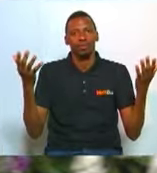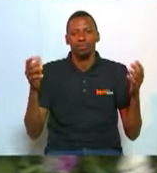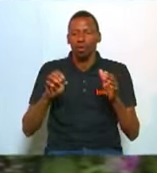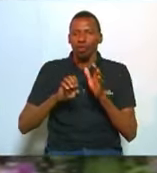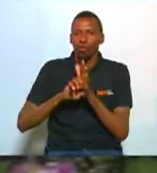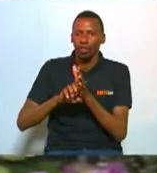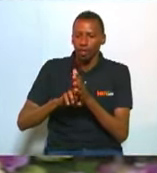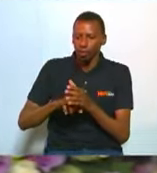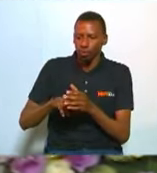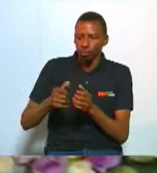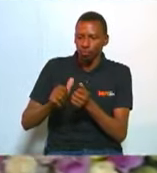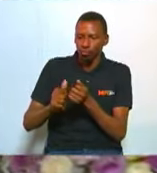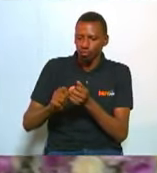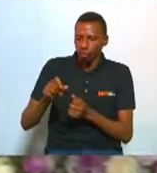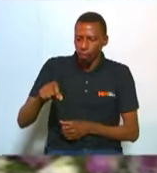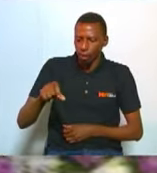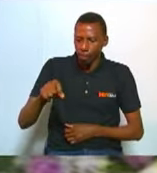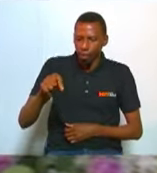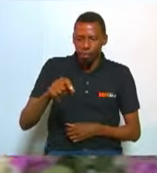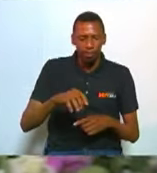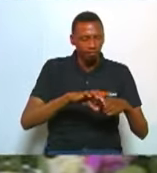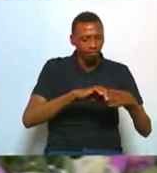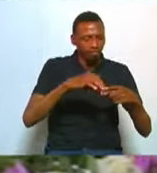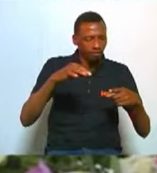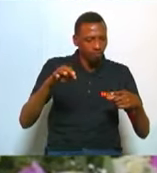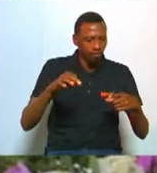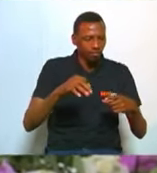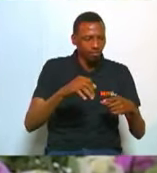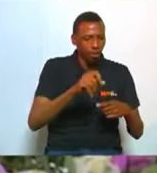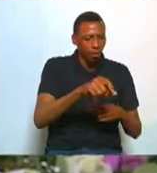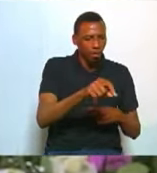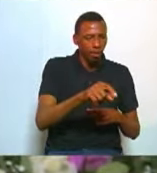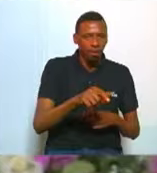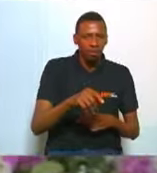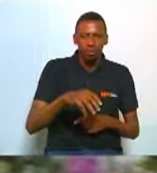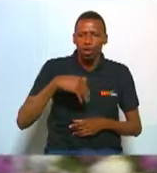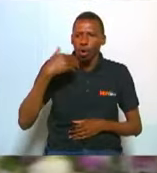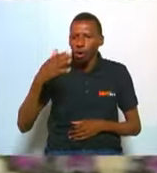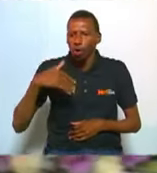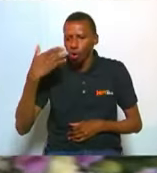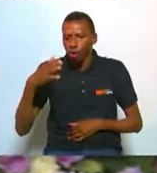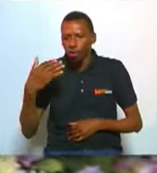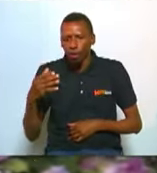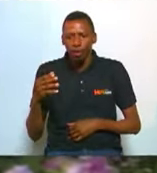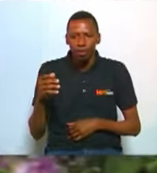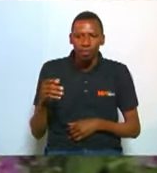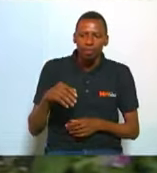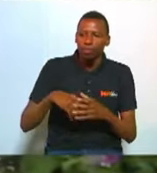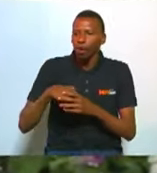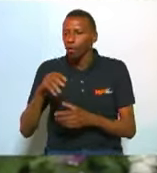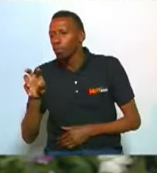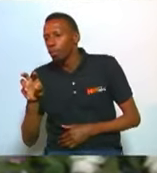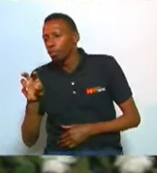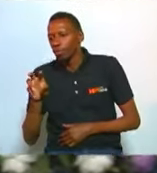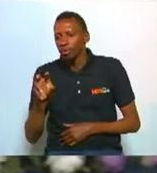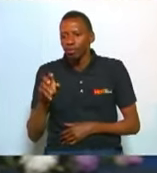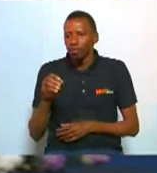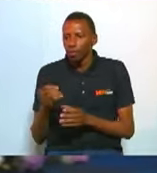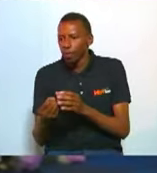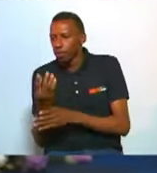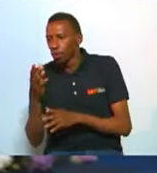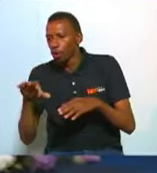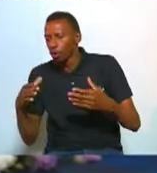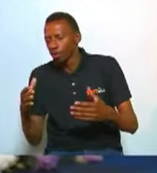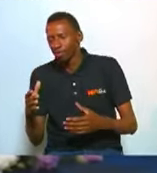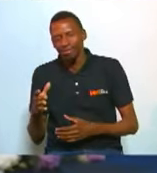maize and sukuma wiki and those things, you don't go every day, every now and then you go out and look if it's